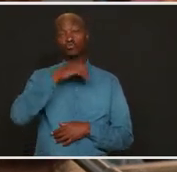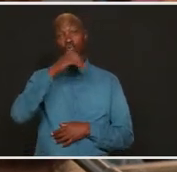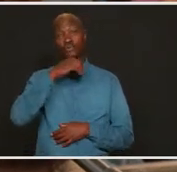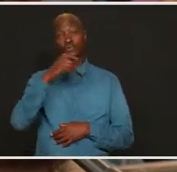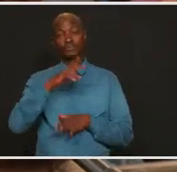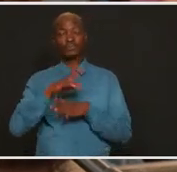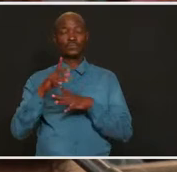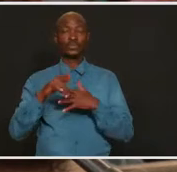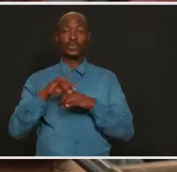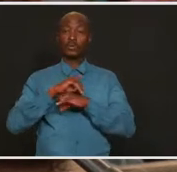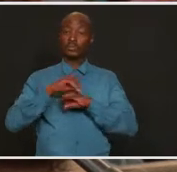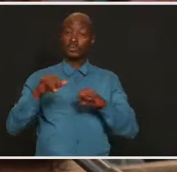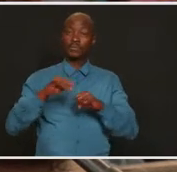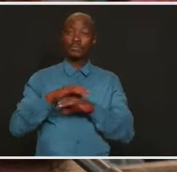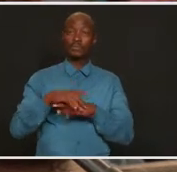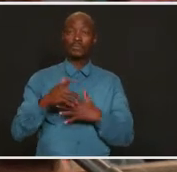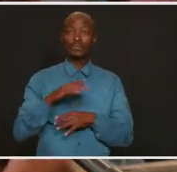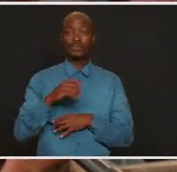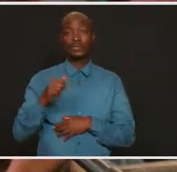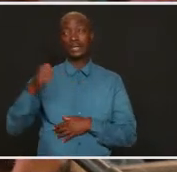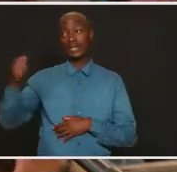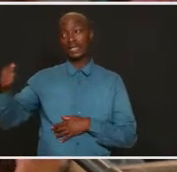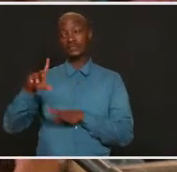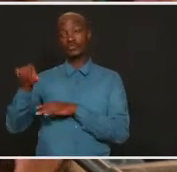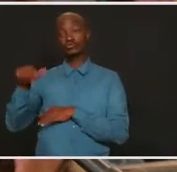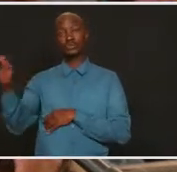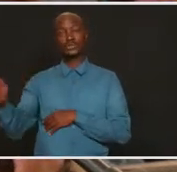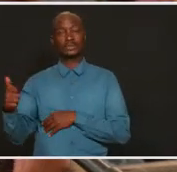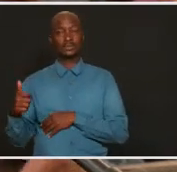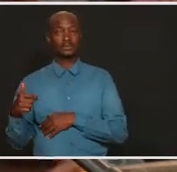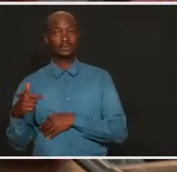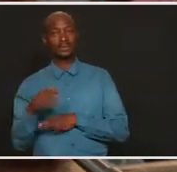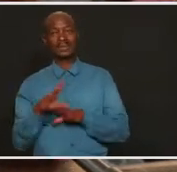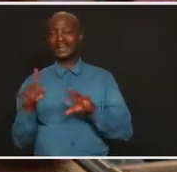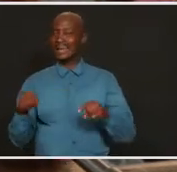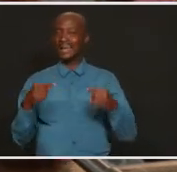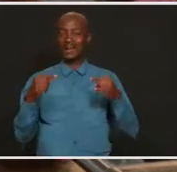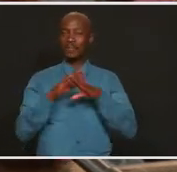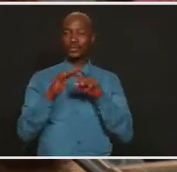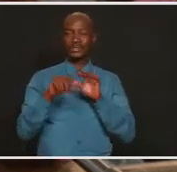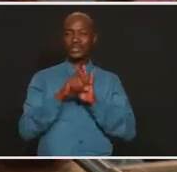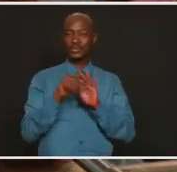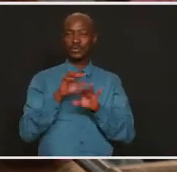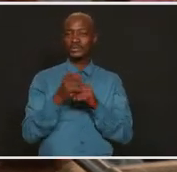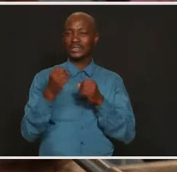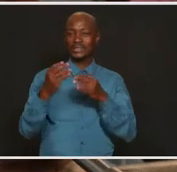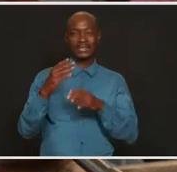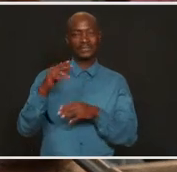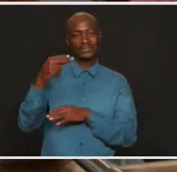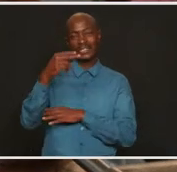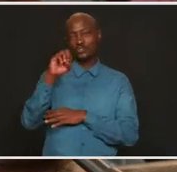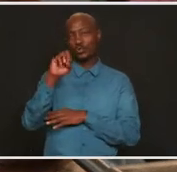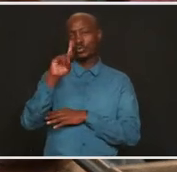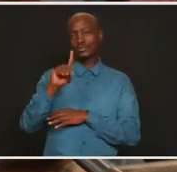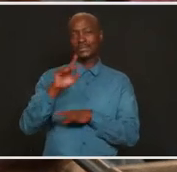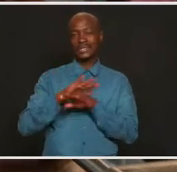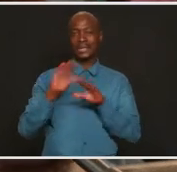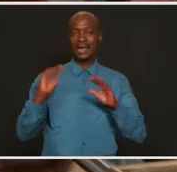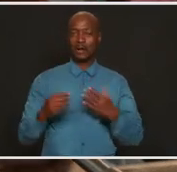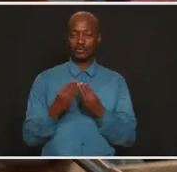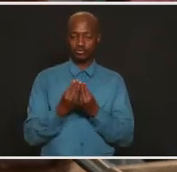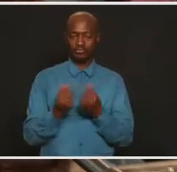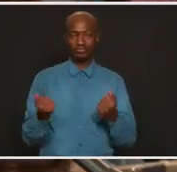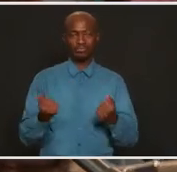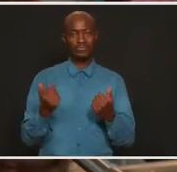but also woe until he puts the bottle to his neighbor I oppose any Clause that gives the head of Department power to make regulations